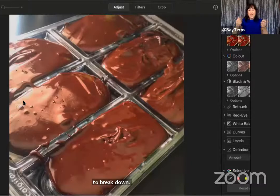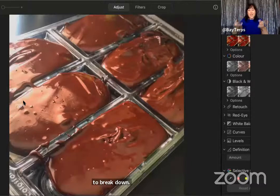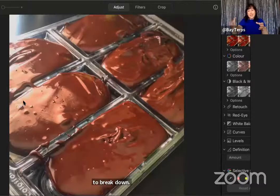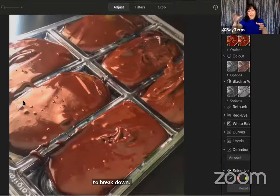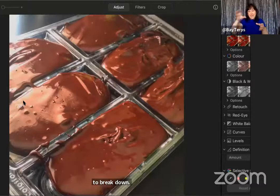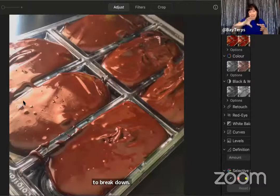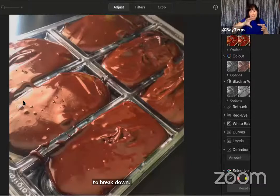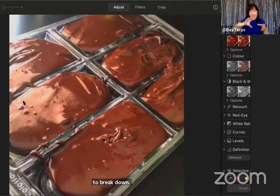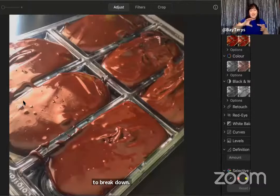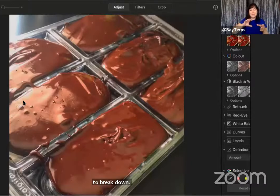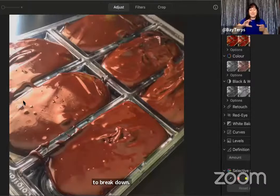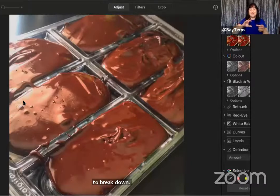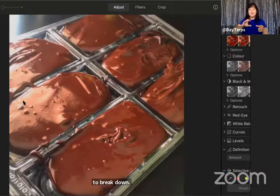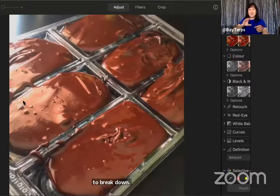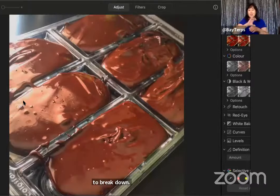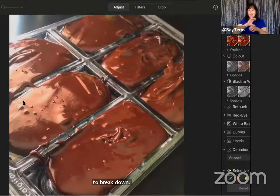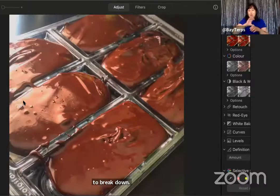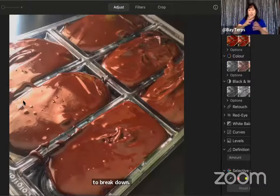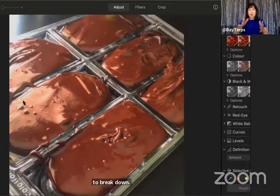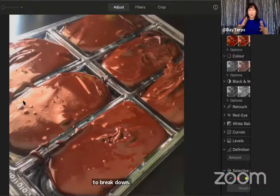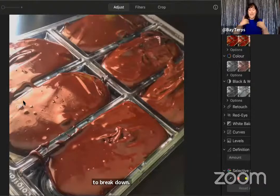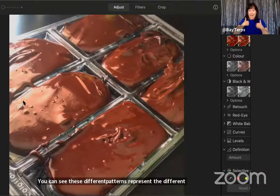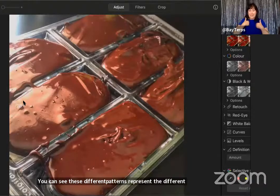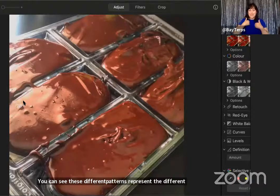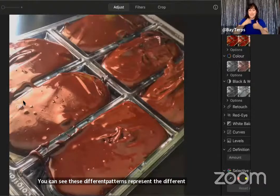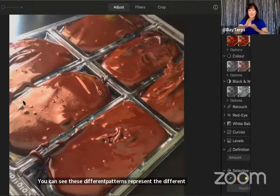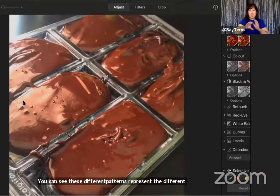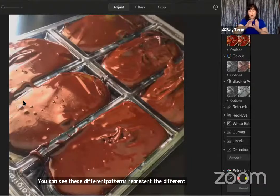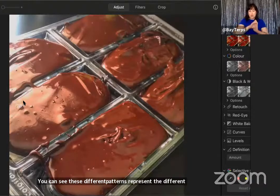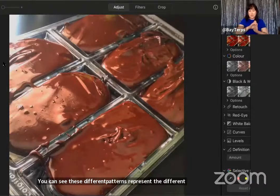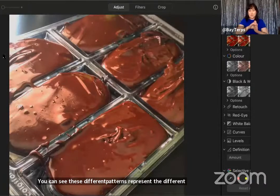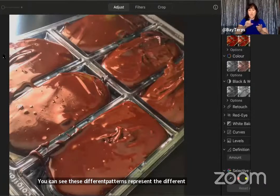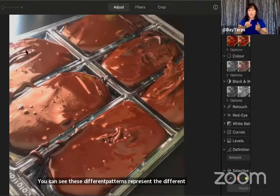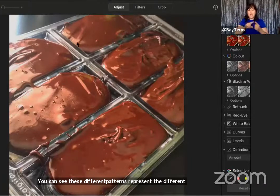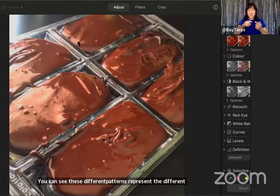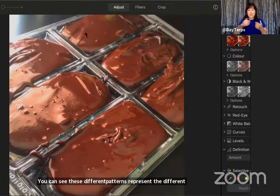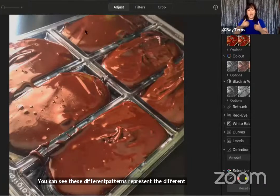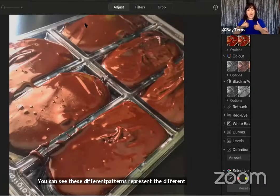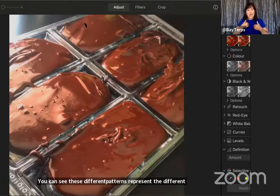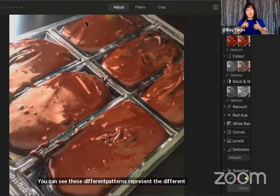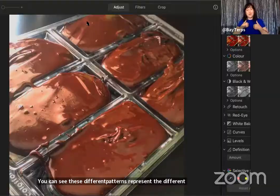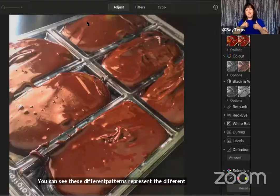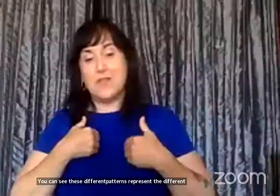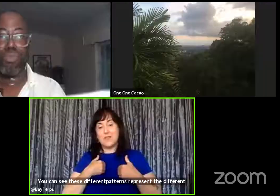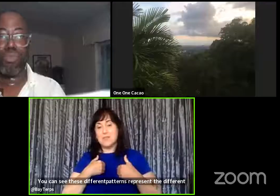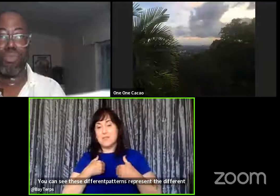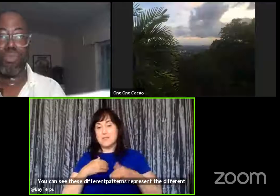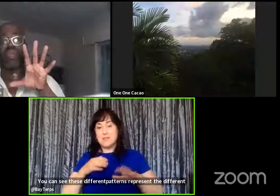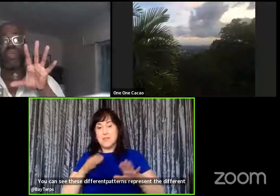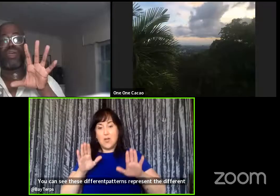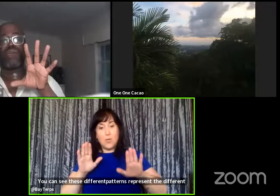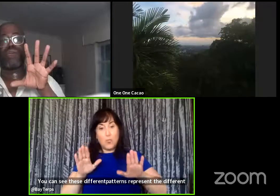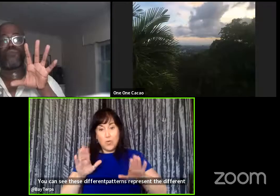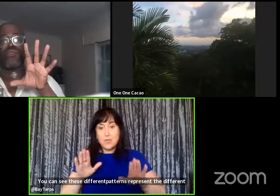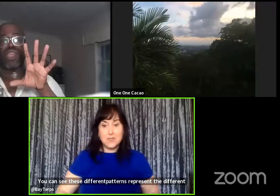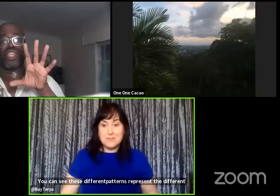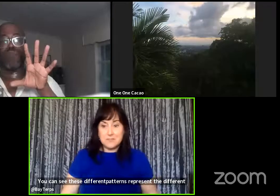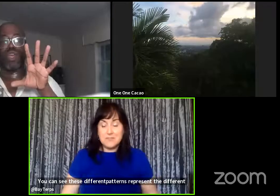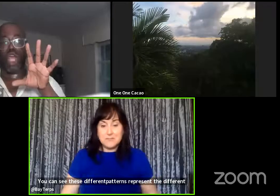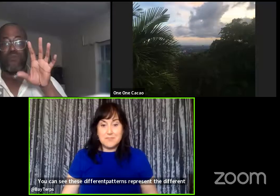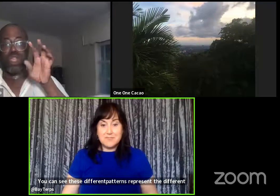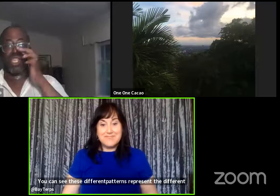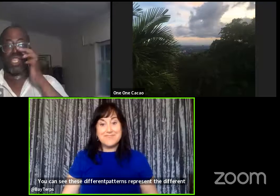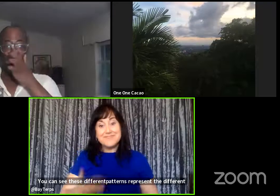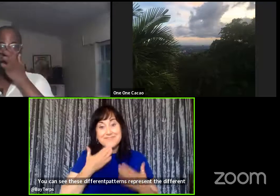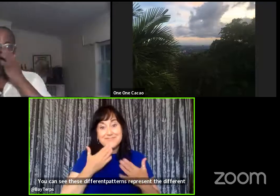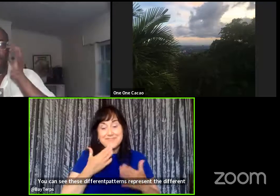which already has those right characteristics until we have wonderfully well-tempered chocolate. So everybody, thanks so much.